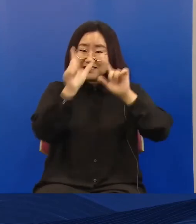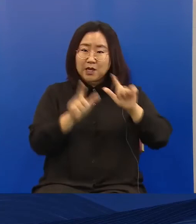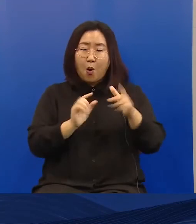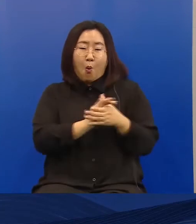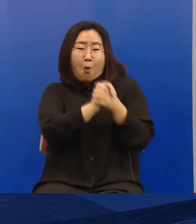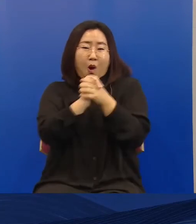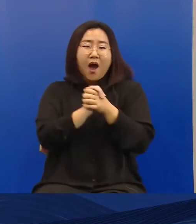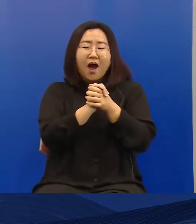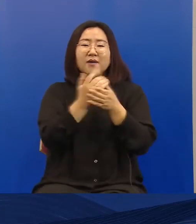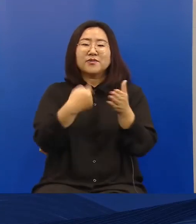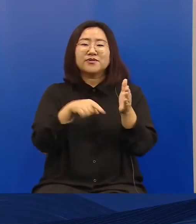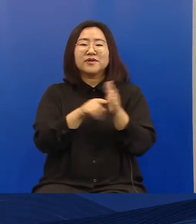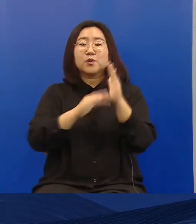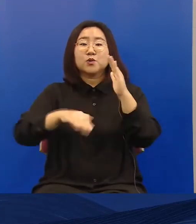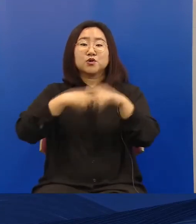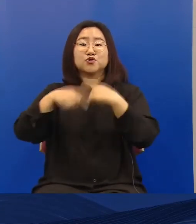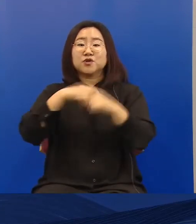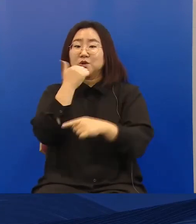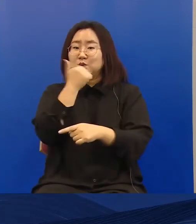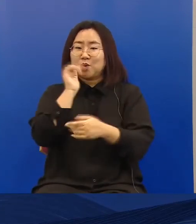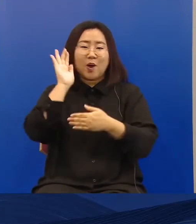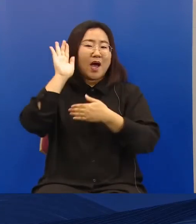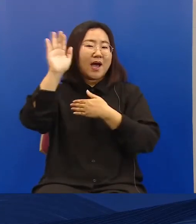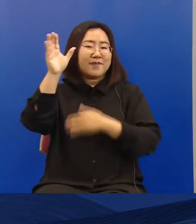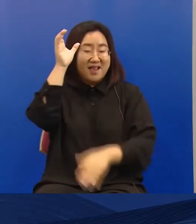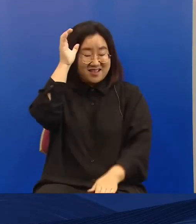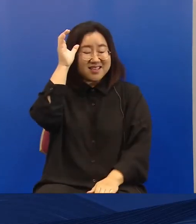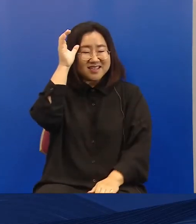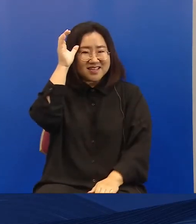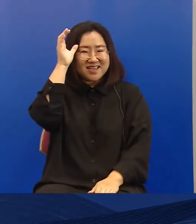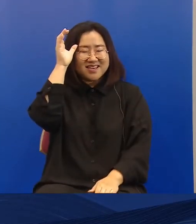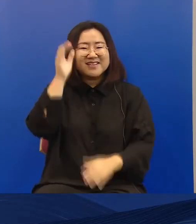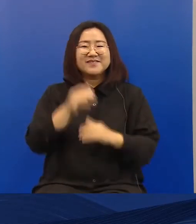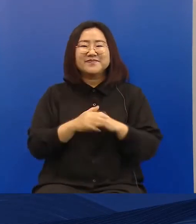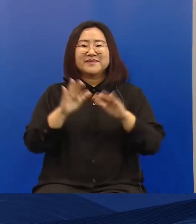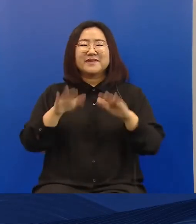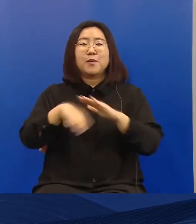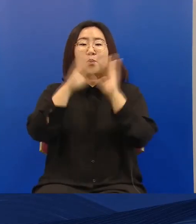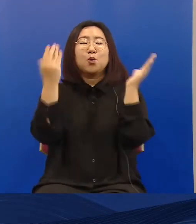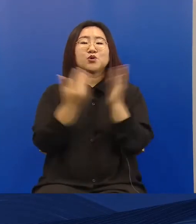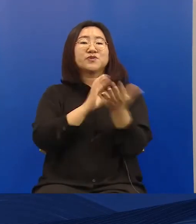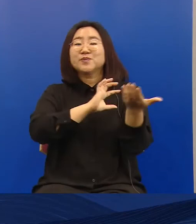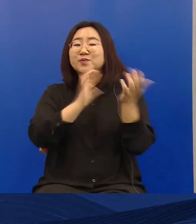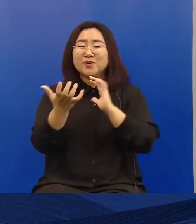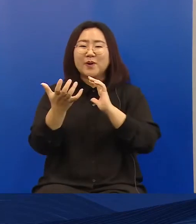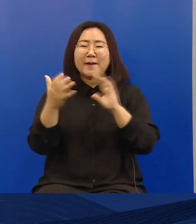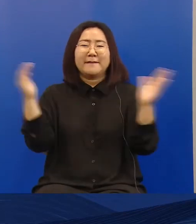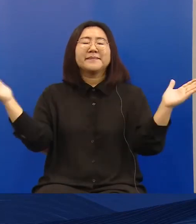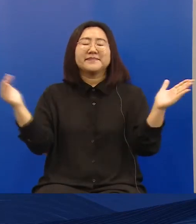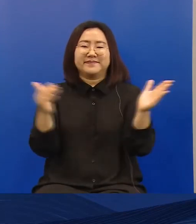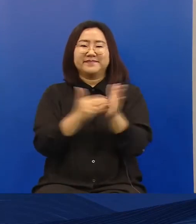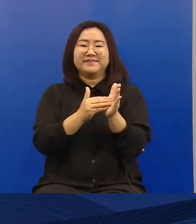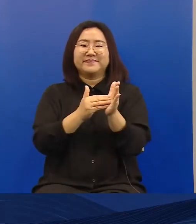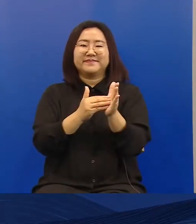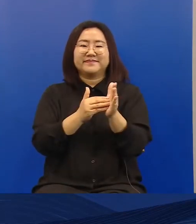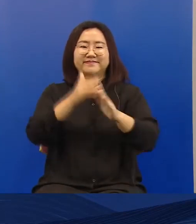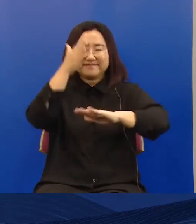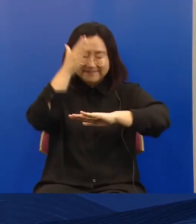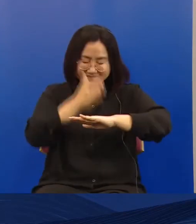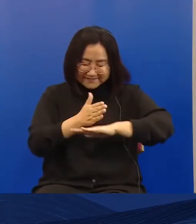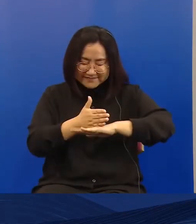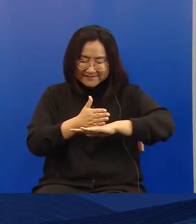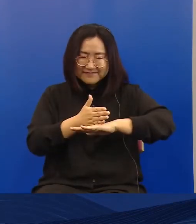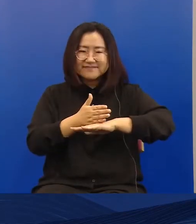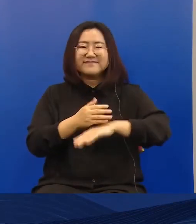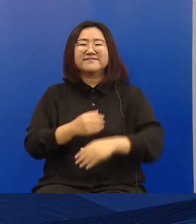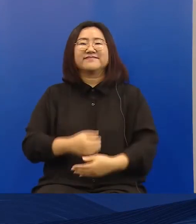So now, for a real harmony in the future, I really believe that we can do better in the future. This concludes